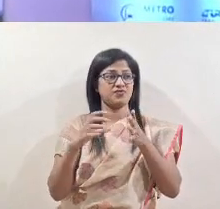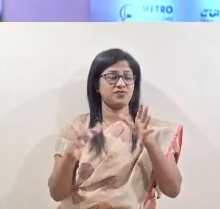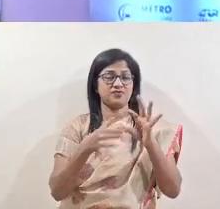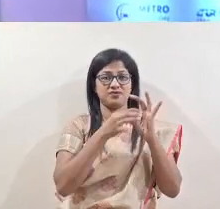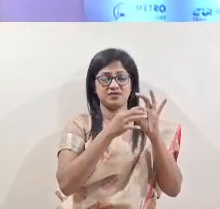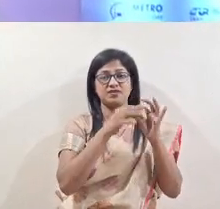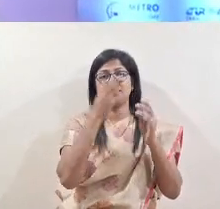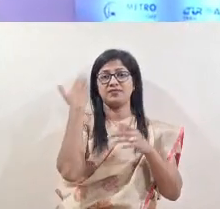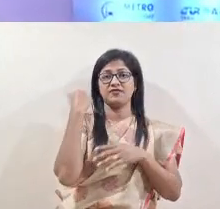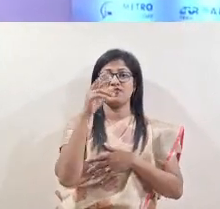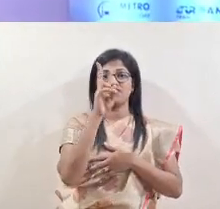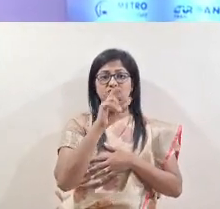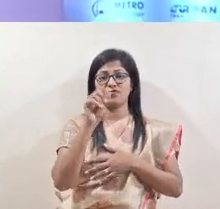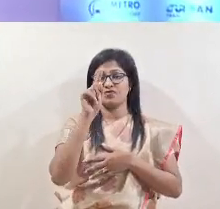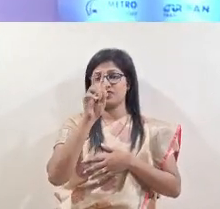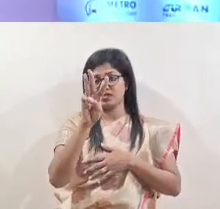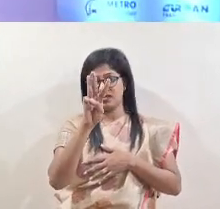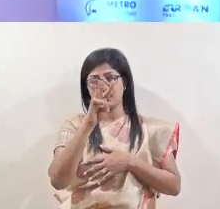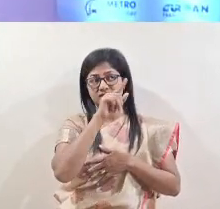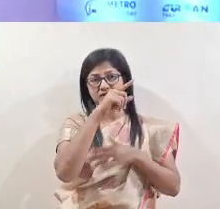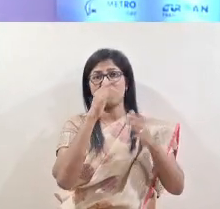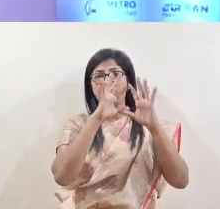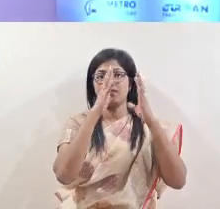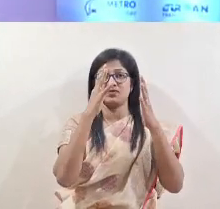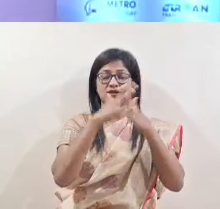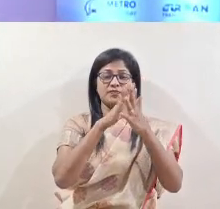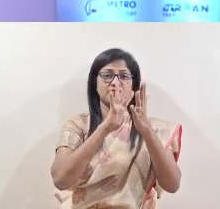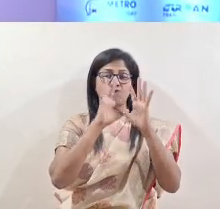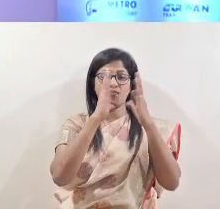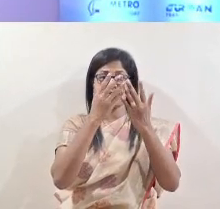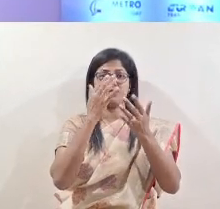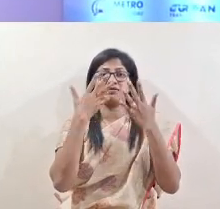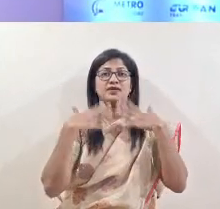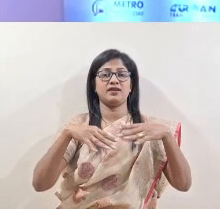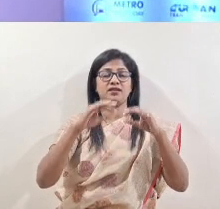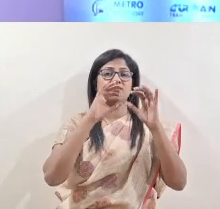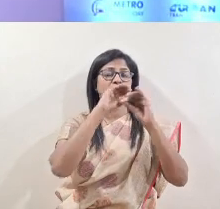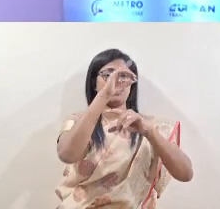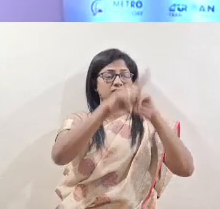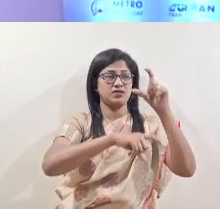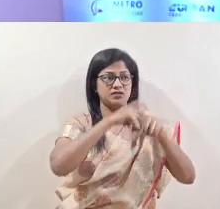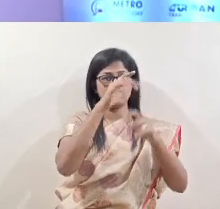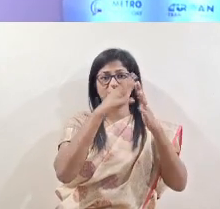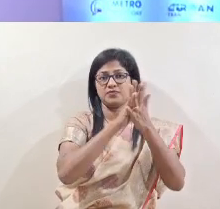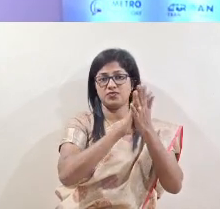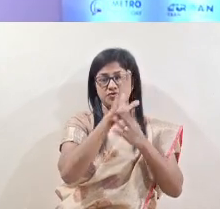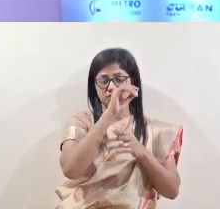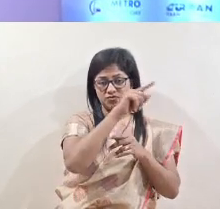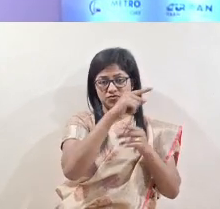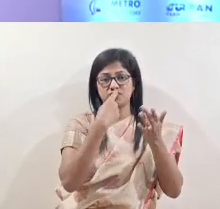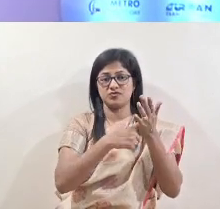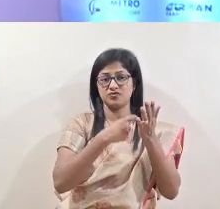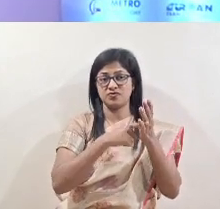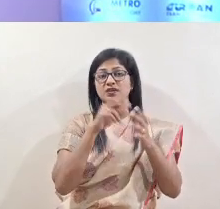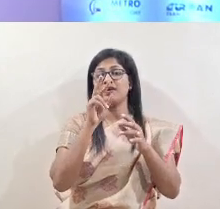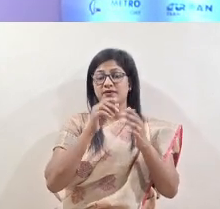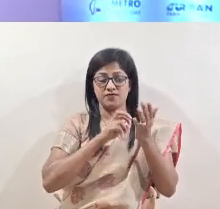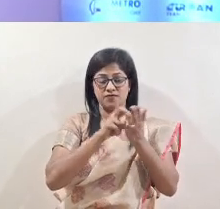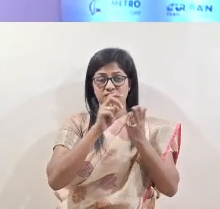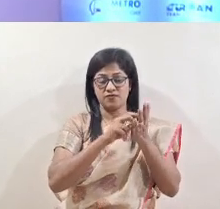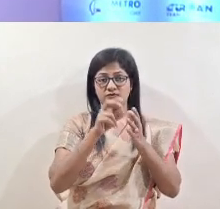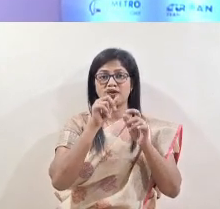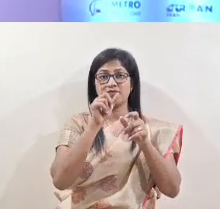According to a report of 2013 of World Health Organization, pedestrian constitutes 22% of the